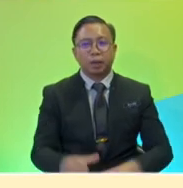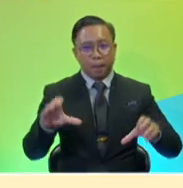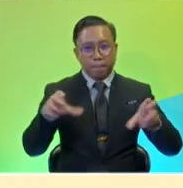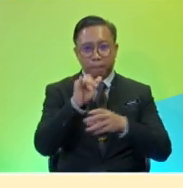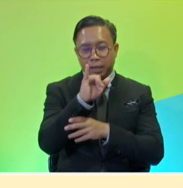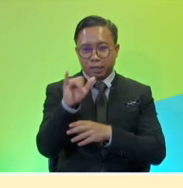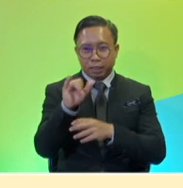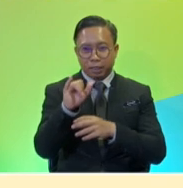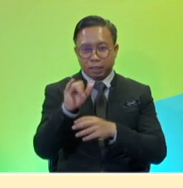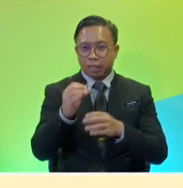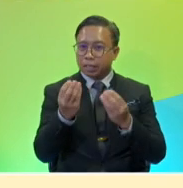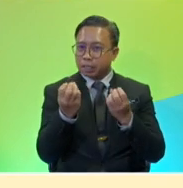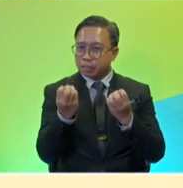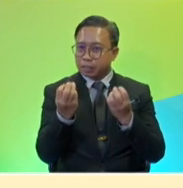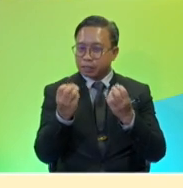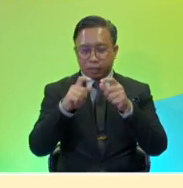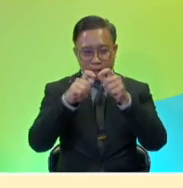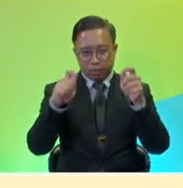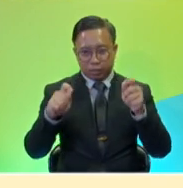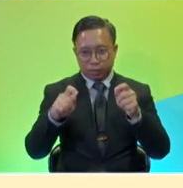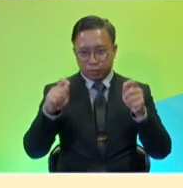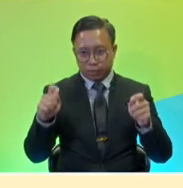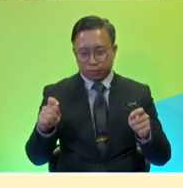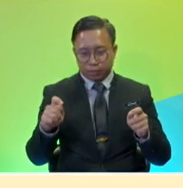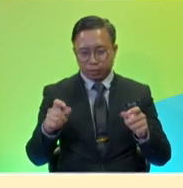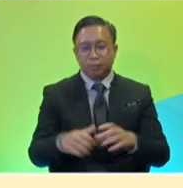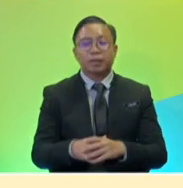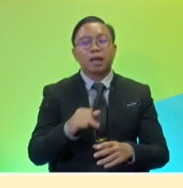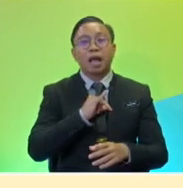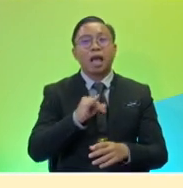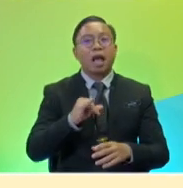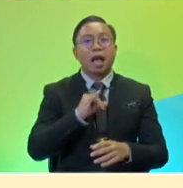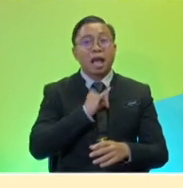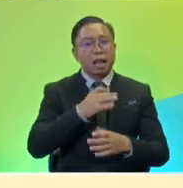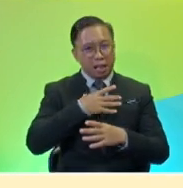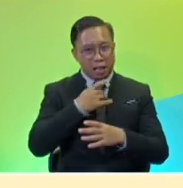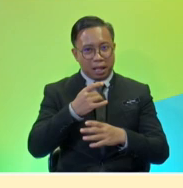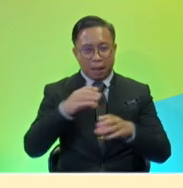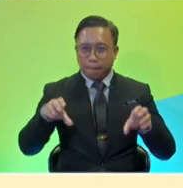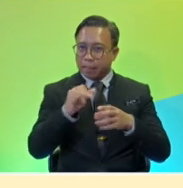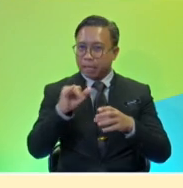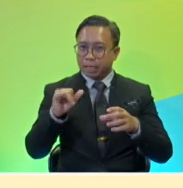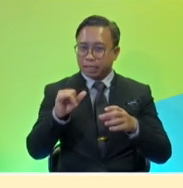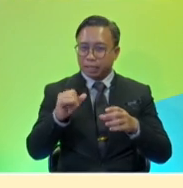making sandcastles. Very good. I like making